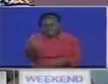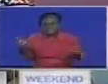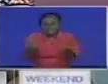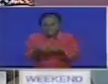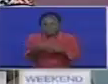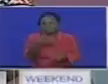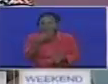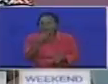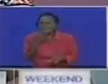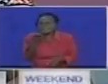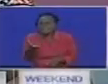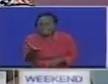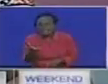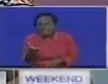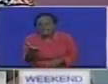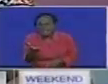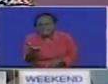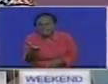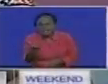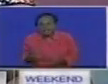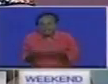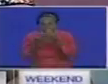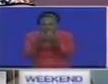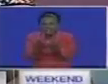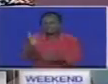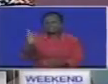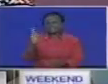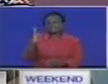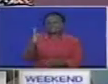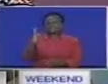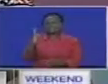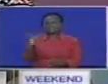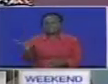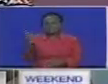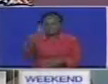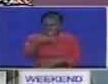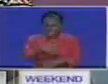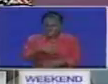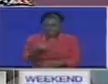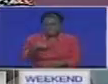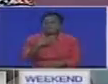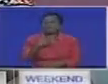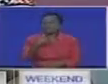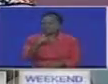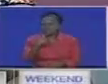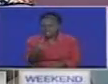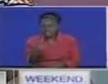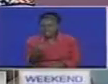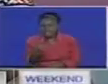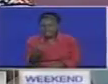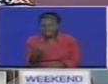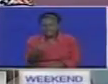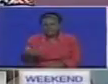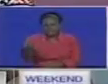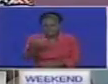gentlemen also providing security, and at the end of the day, you saw what happened. So I want to say that we just